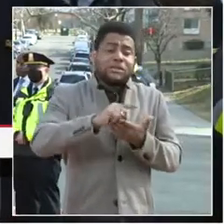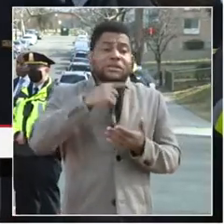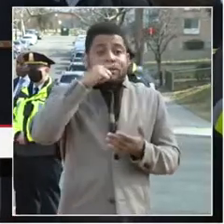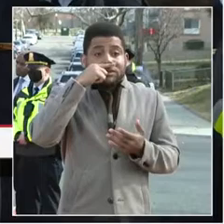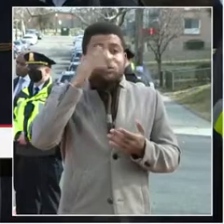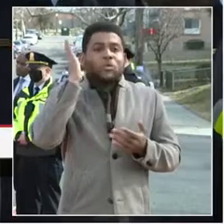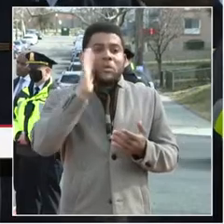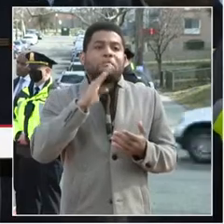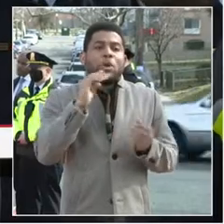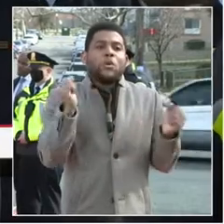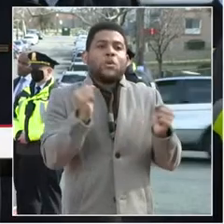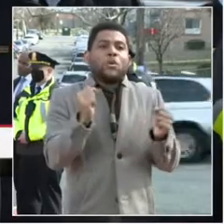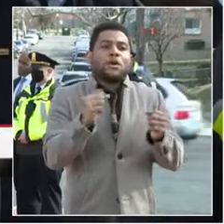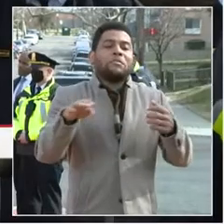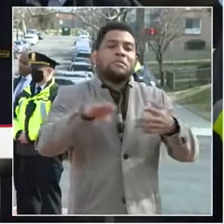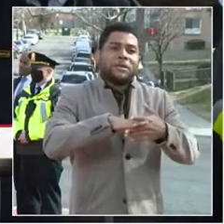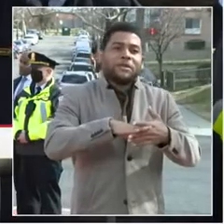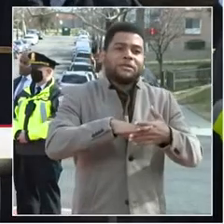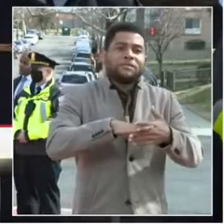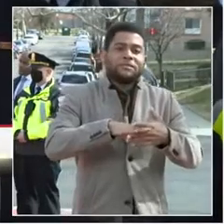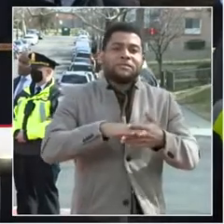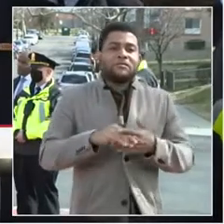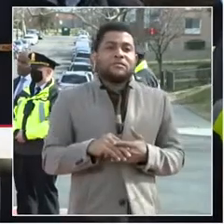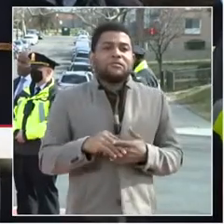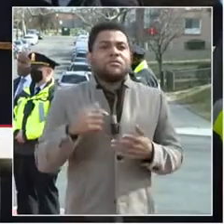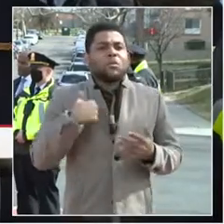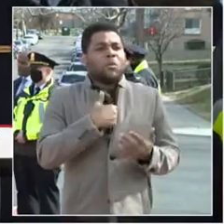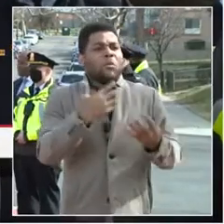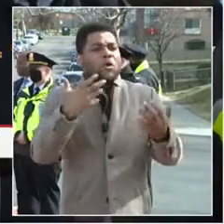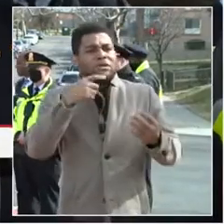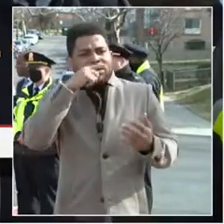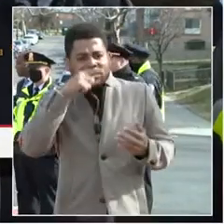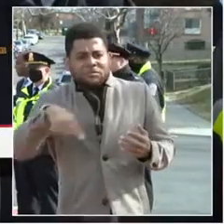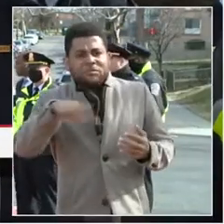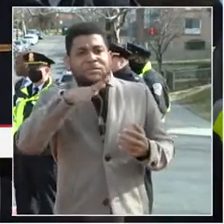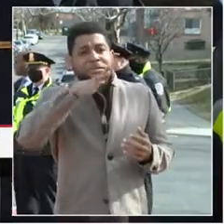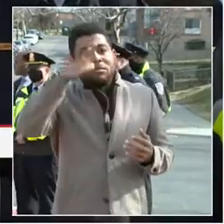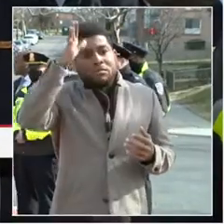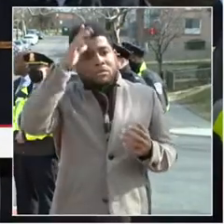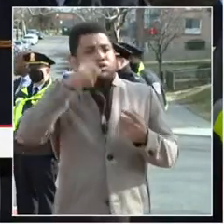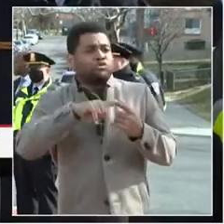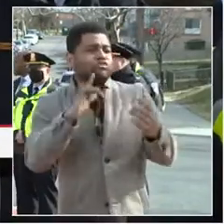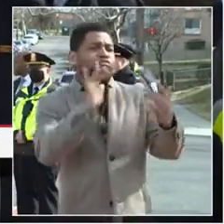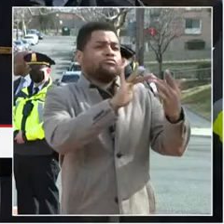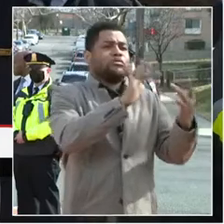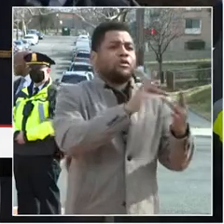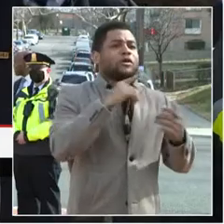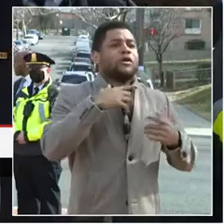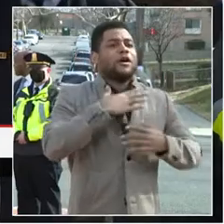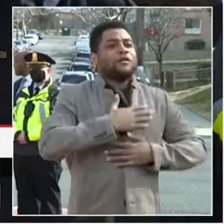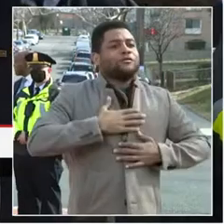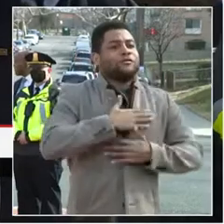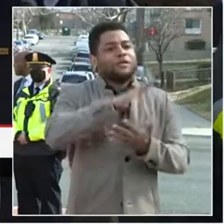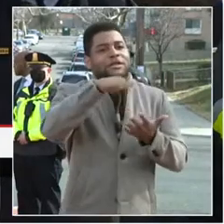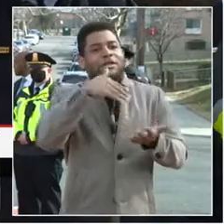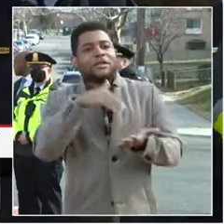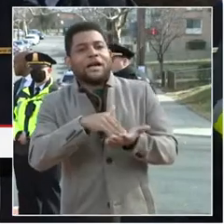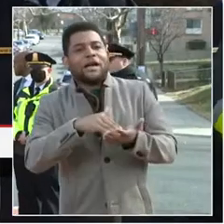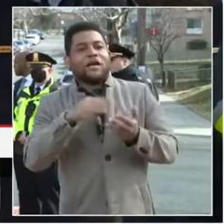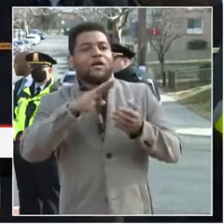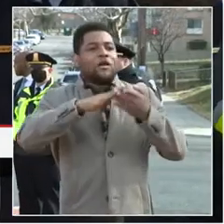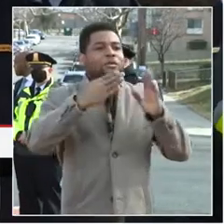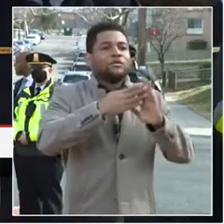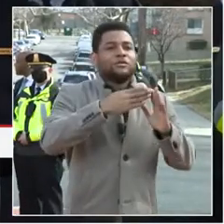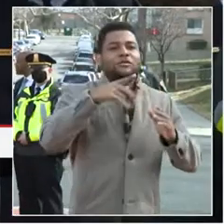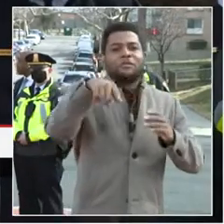break. And we want parents to reach out to their community centers, recreation centers, to make sure that kids are engaged